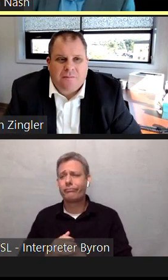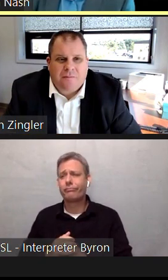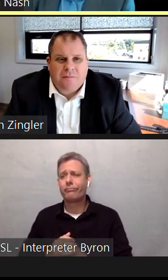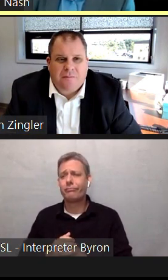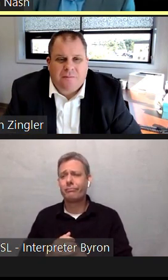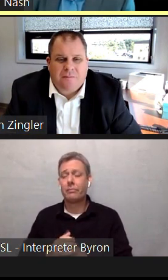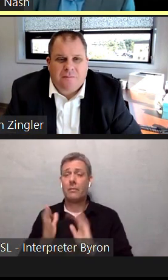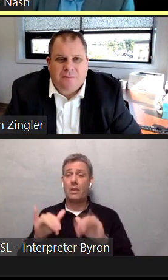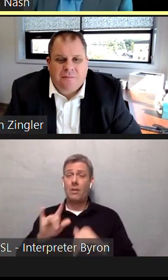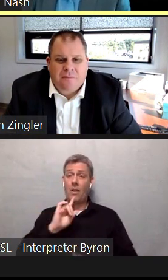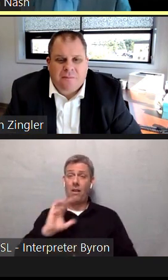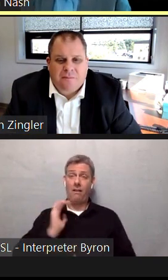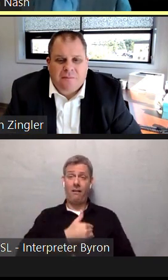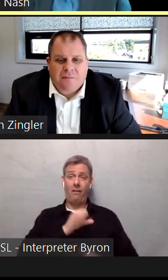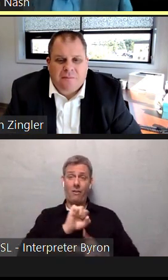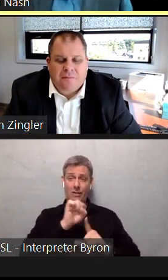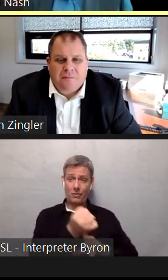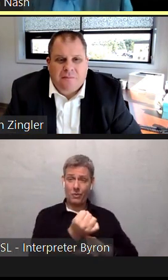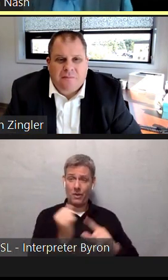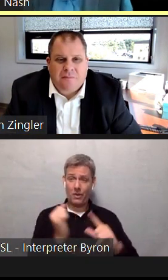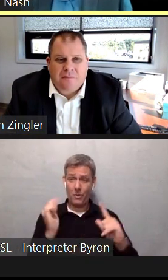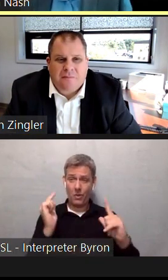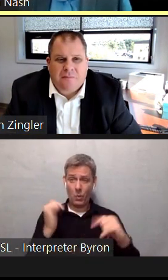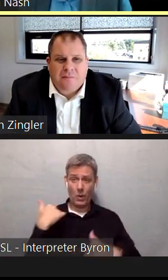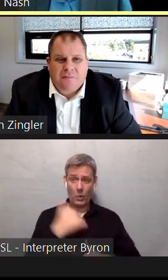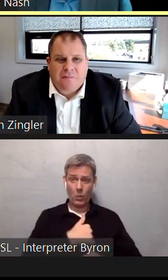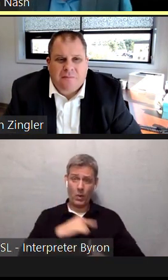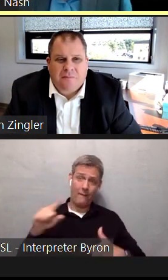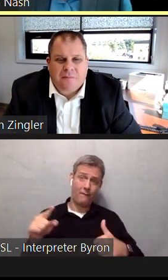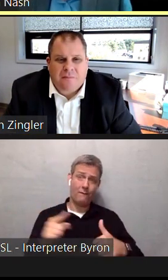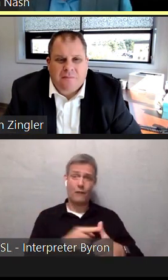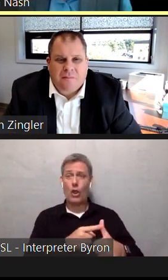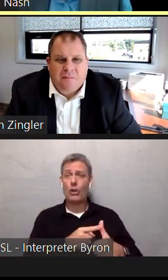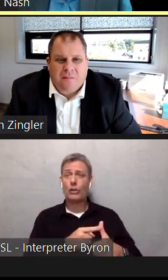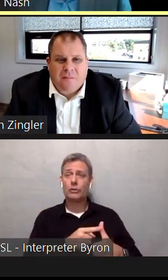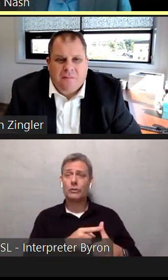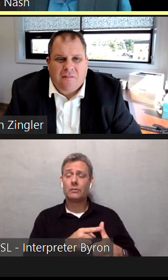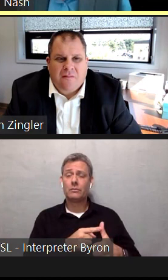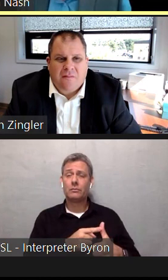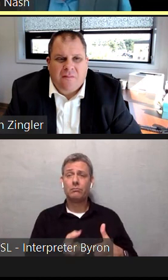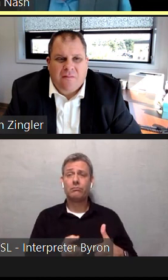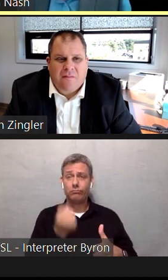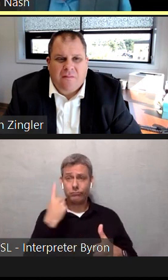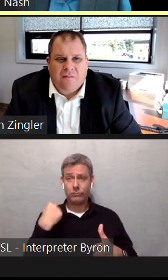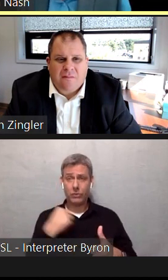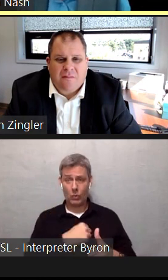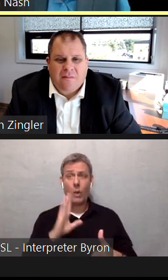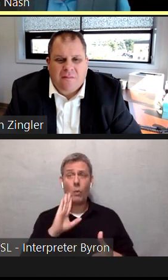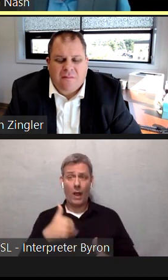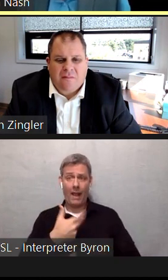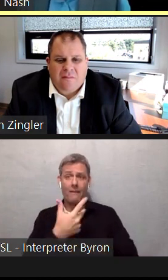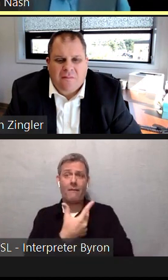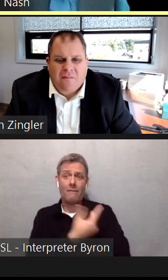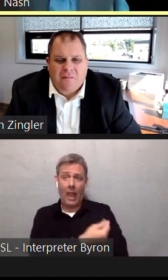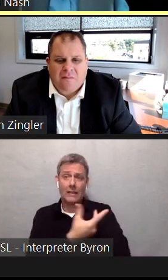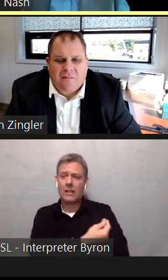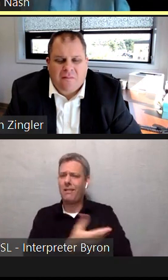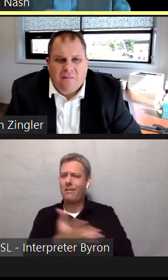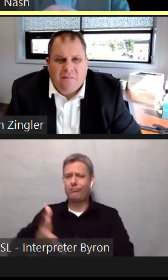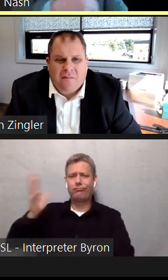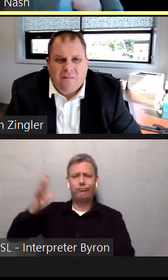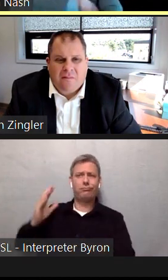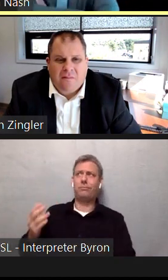In our circumstance, when we first got word that we were going to be getting vaccinations, and this was way back last fall, almost